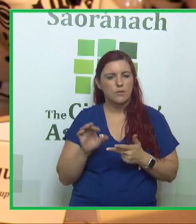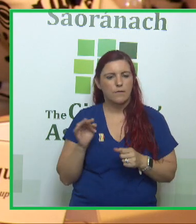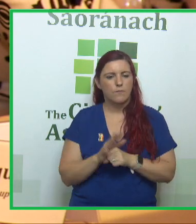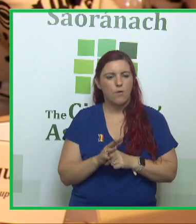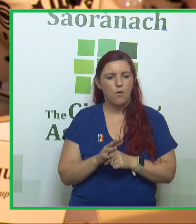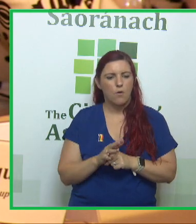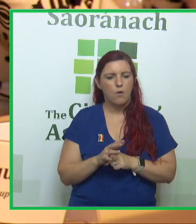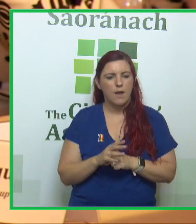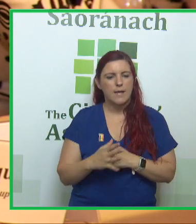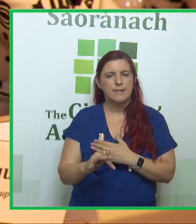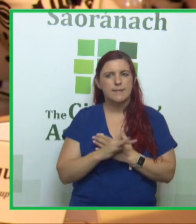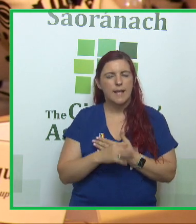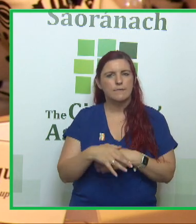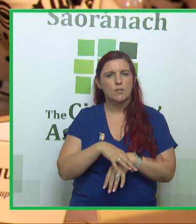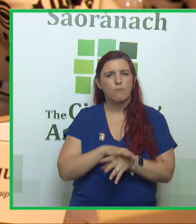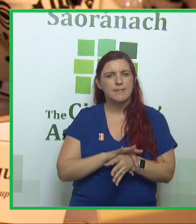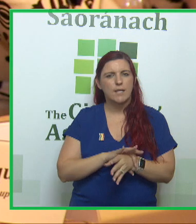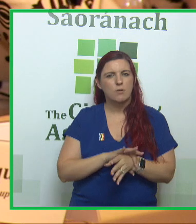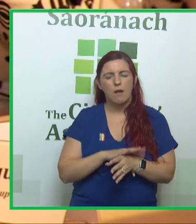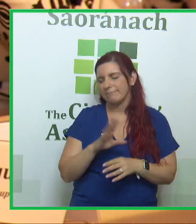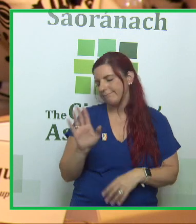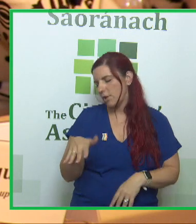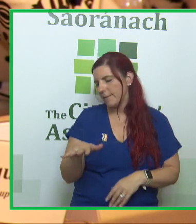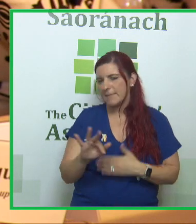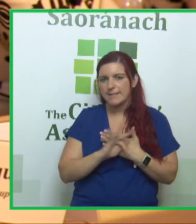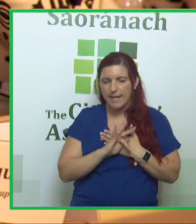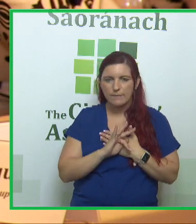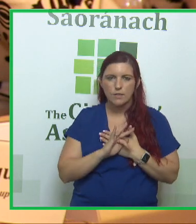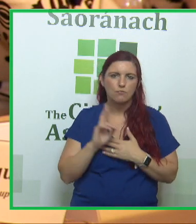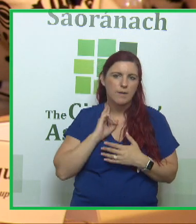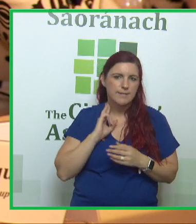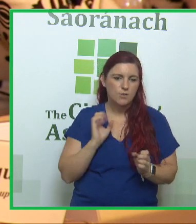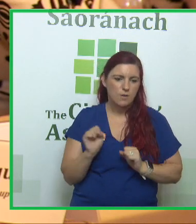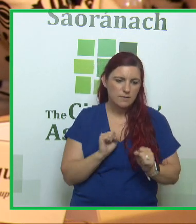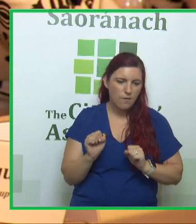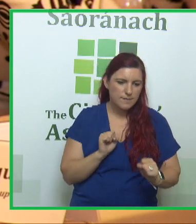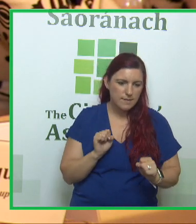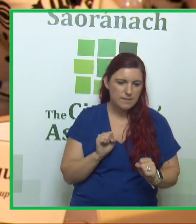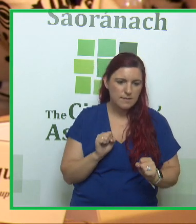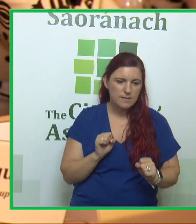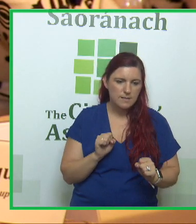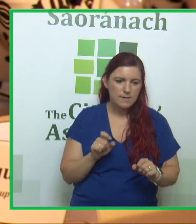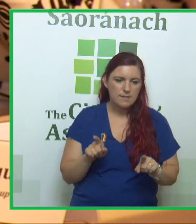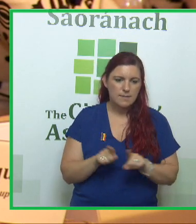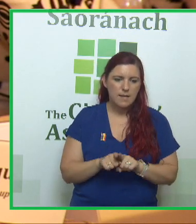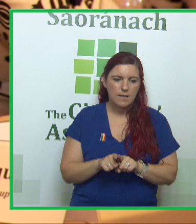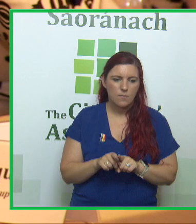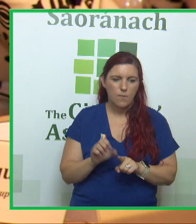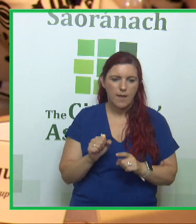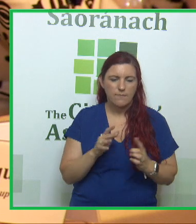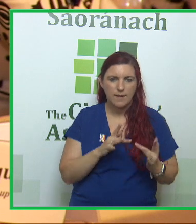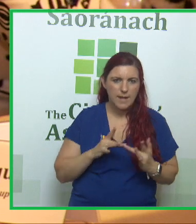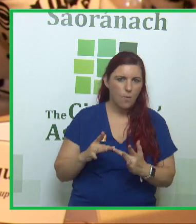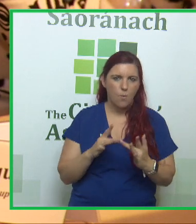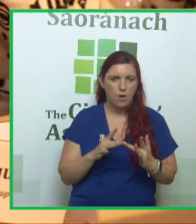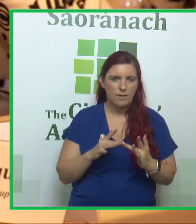50 residential services. My point, though, I think going back earlier on, was we have a patchwork quilt network of